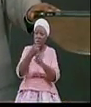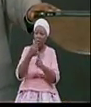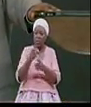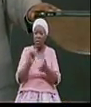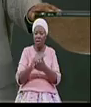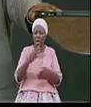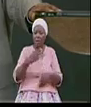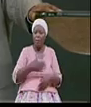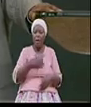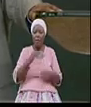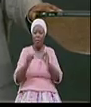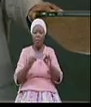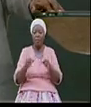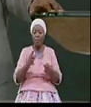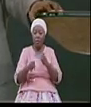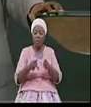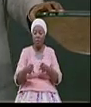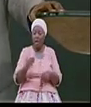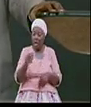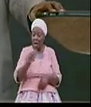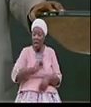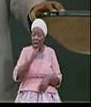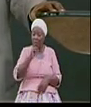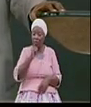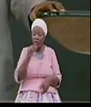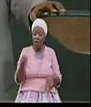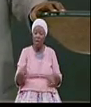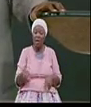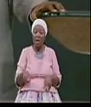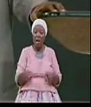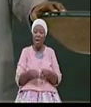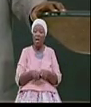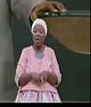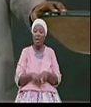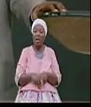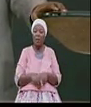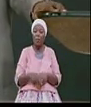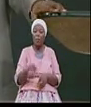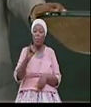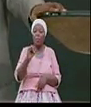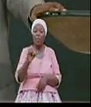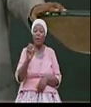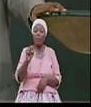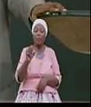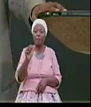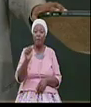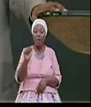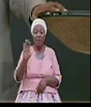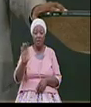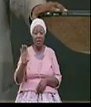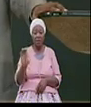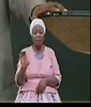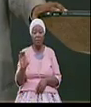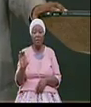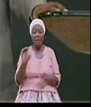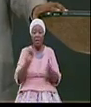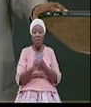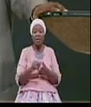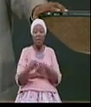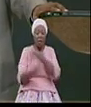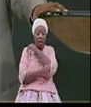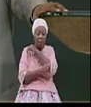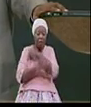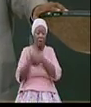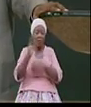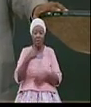like Isaac, that Abraham will say, lie down on the wood, and Isaac will